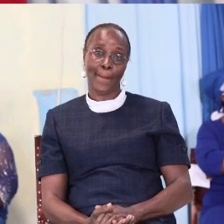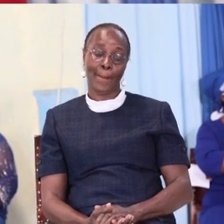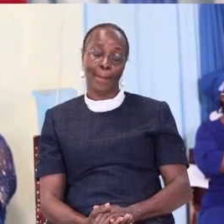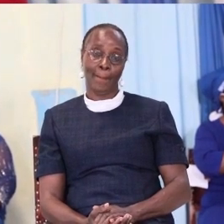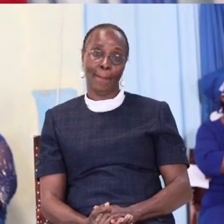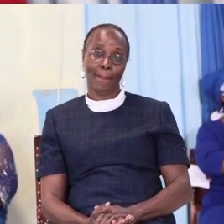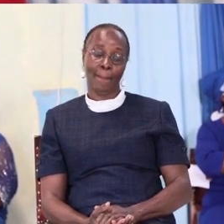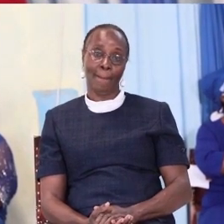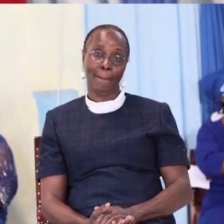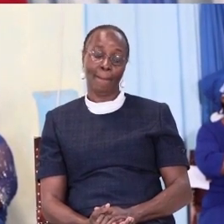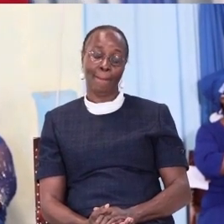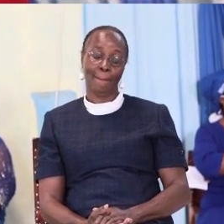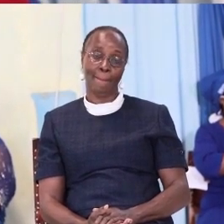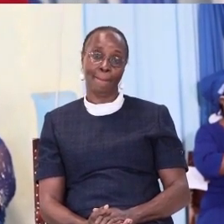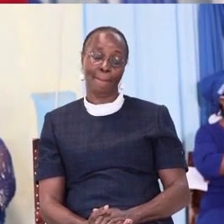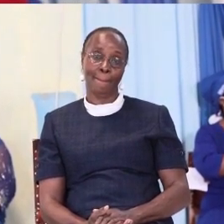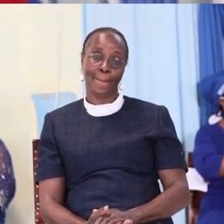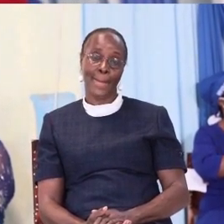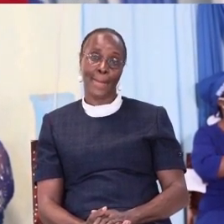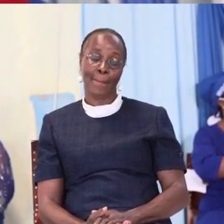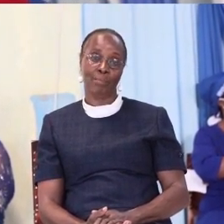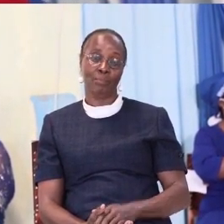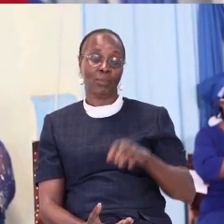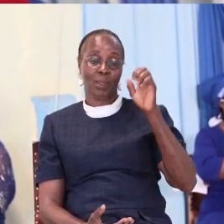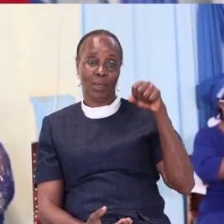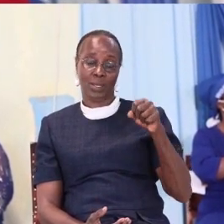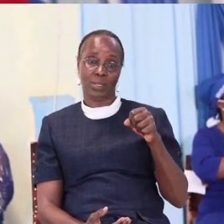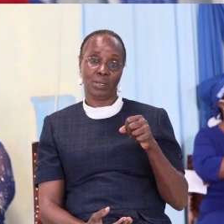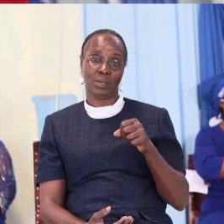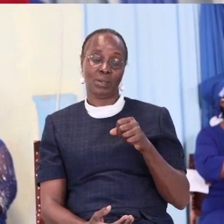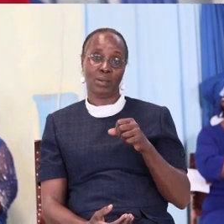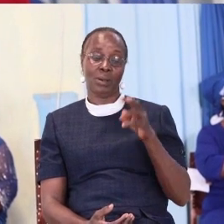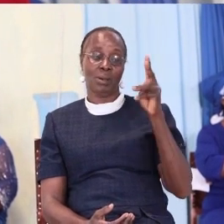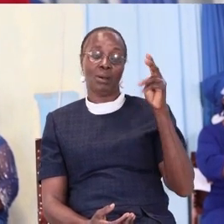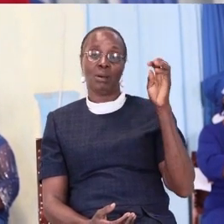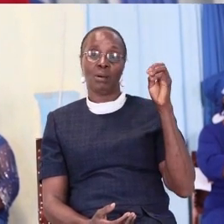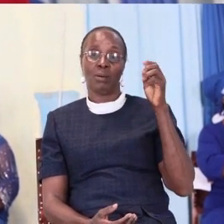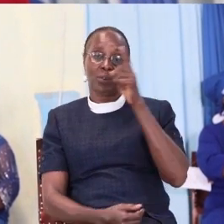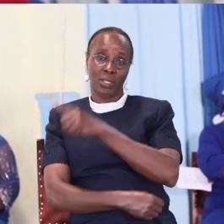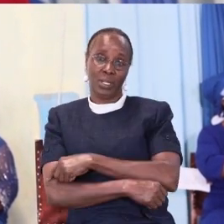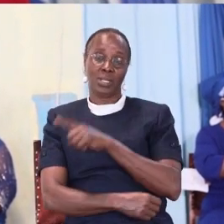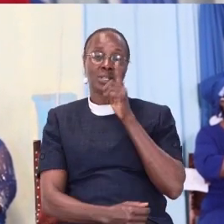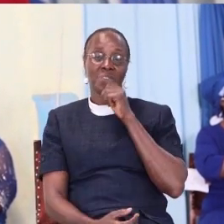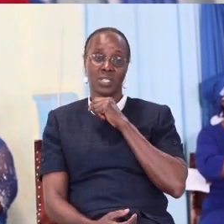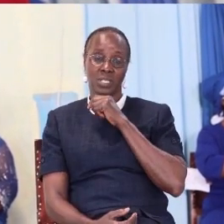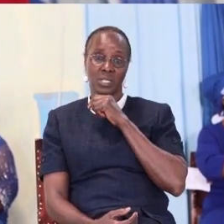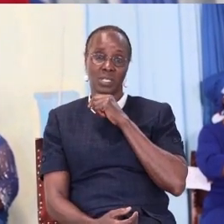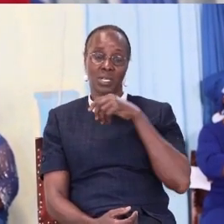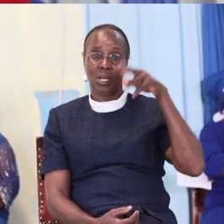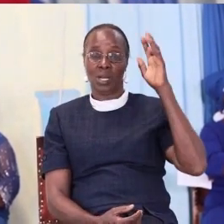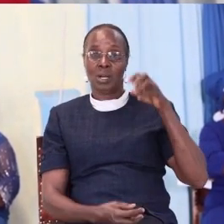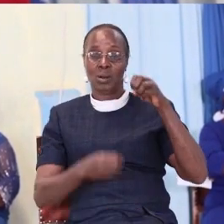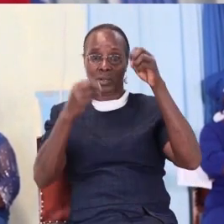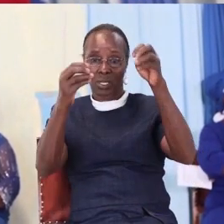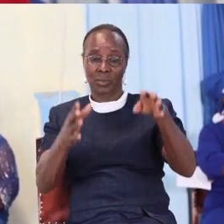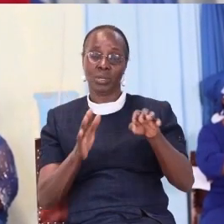mountain. Yes, after those 40 days and the nights, the Lord gave me the two stone tablets